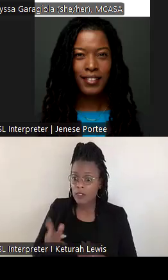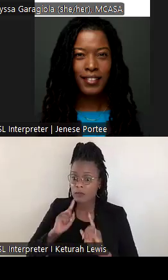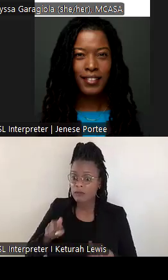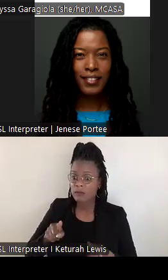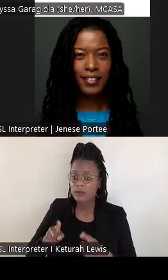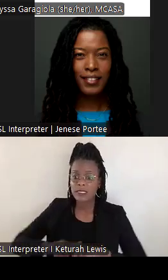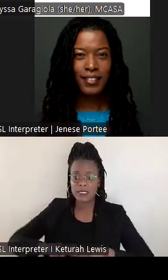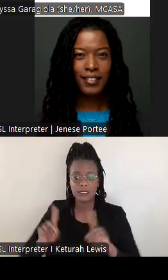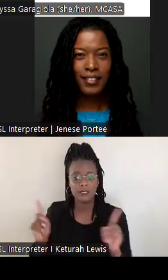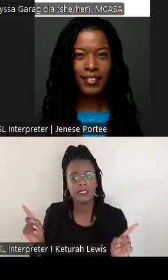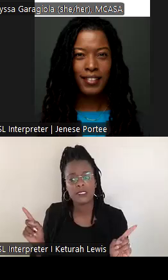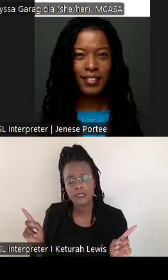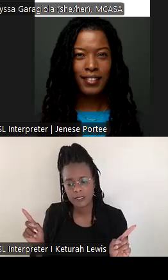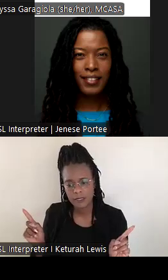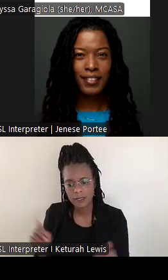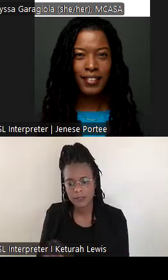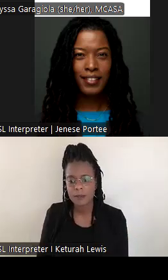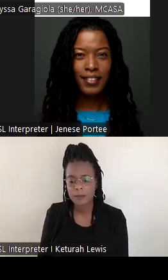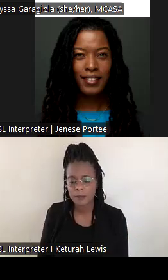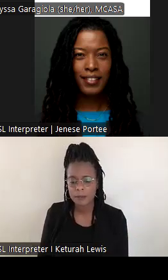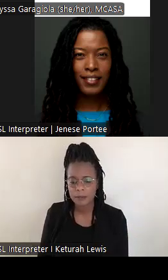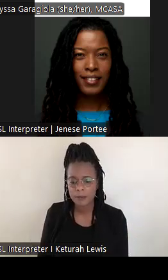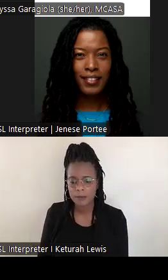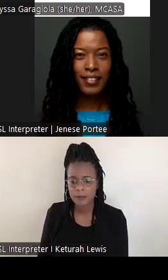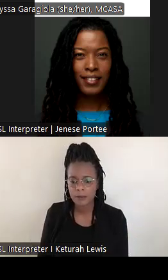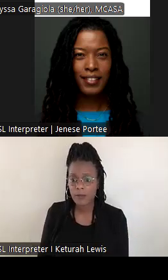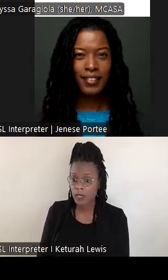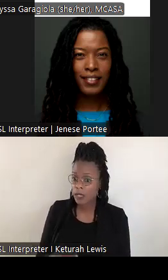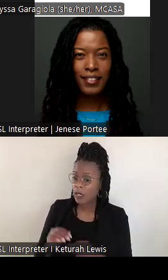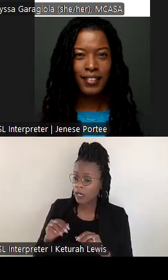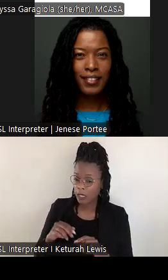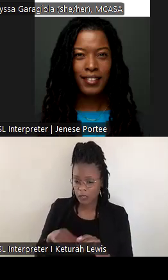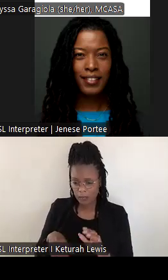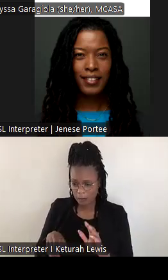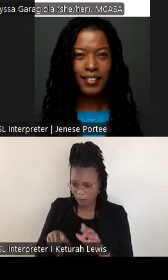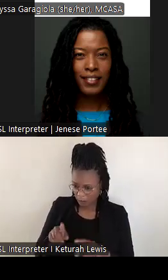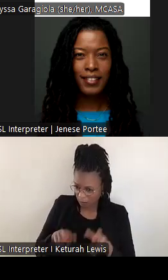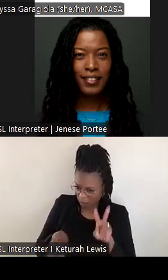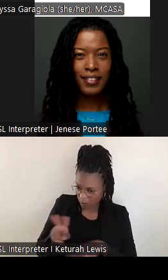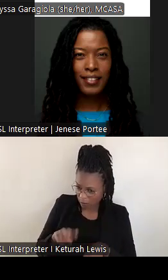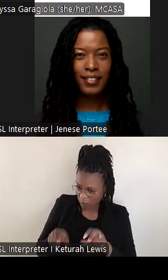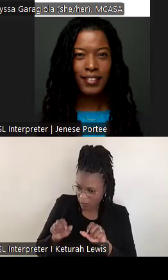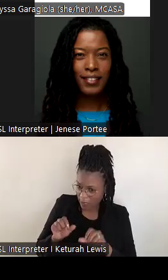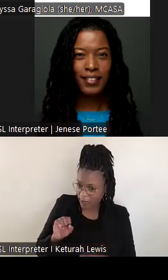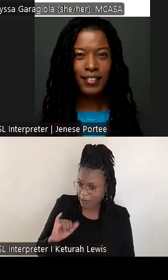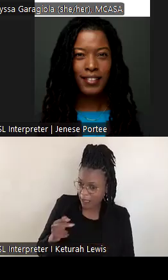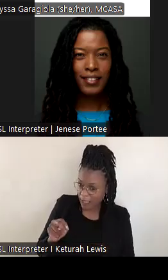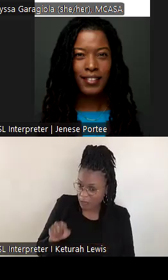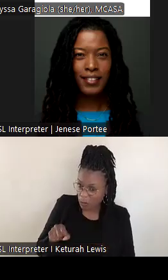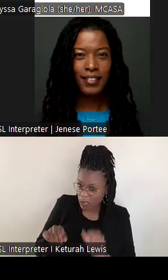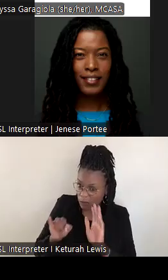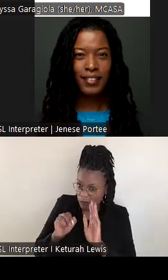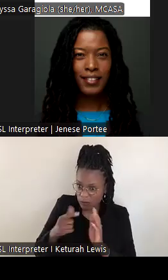their own way to trauma. And some signs that you can look for, but may not be present because everyone reacts